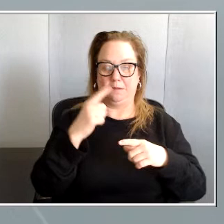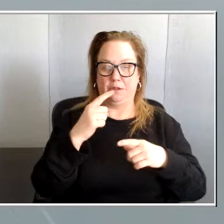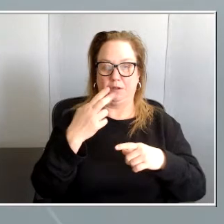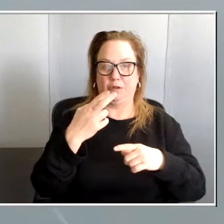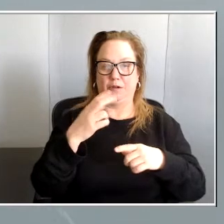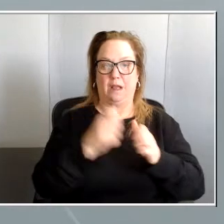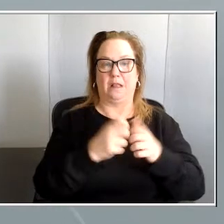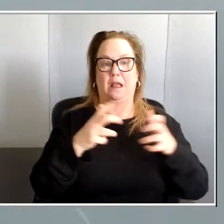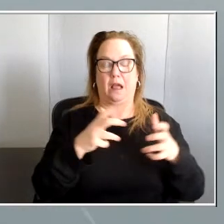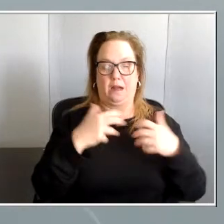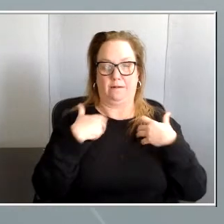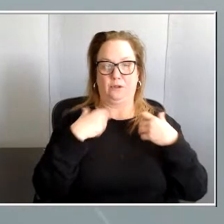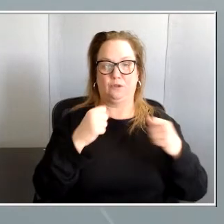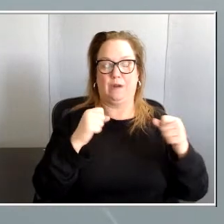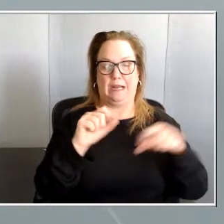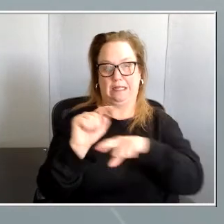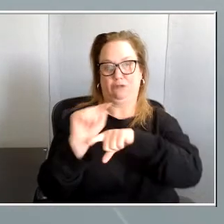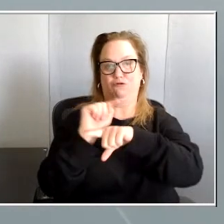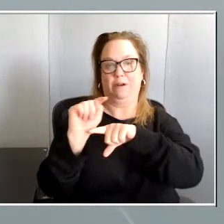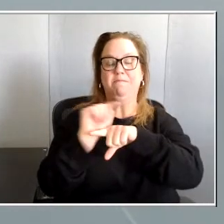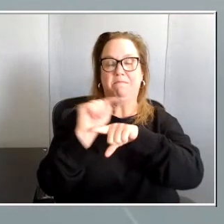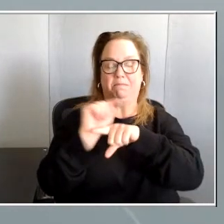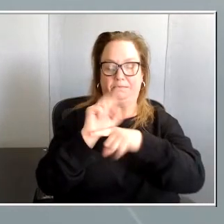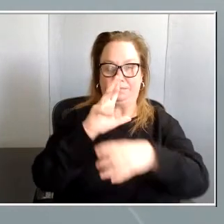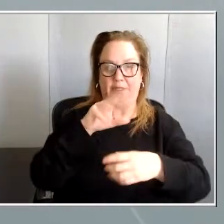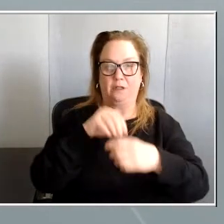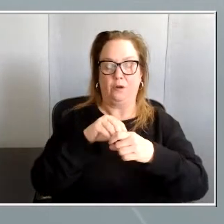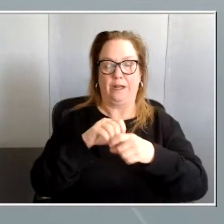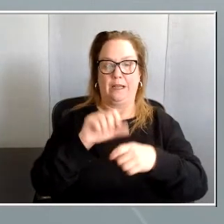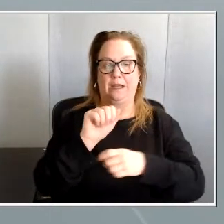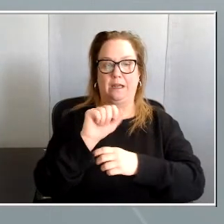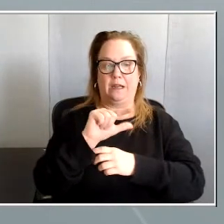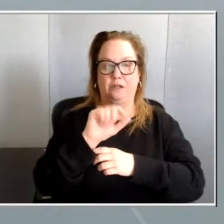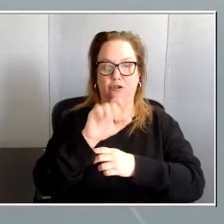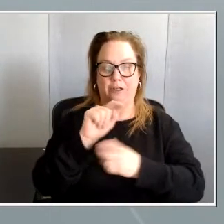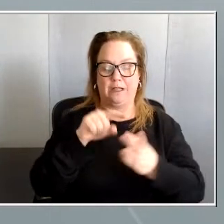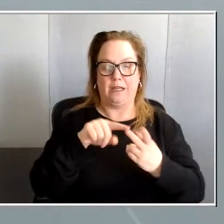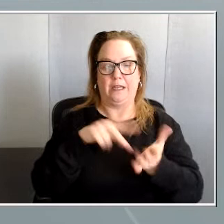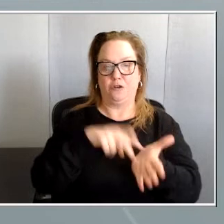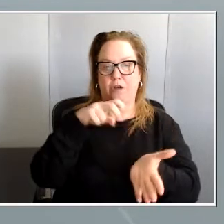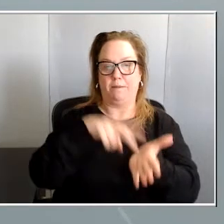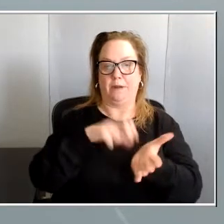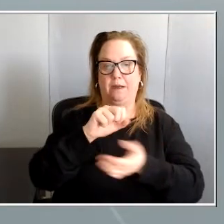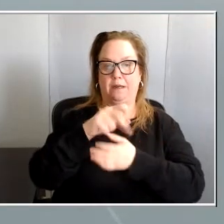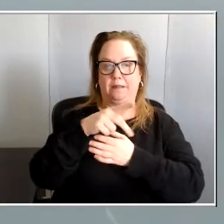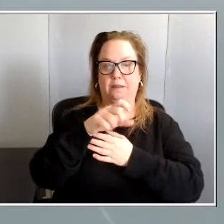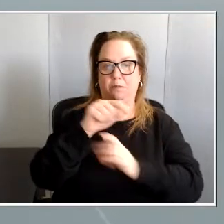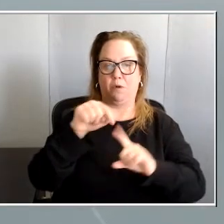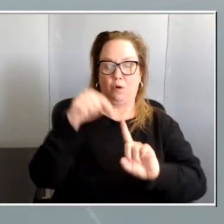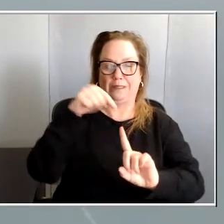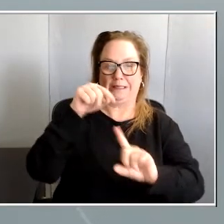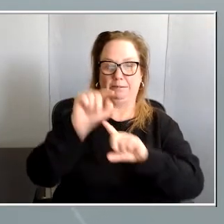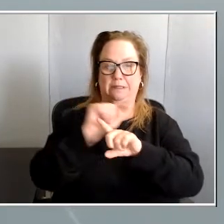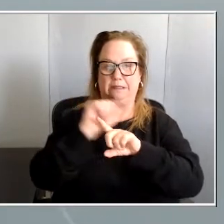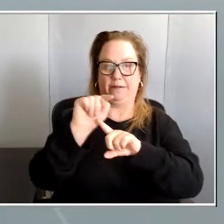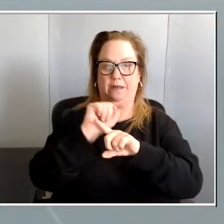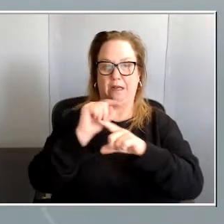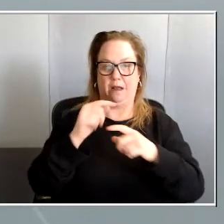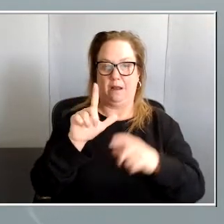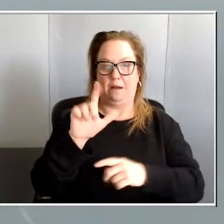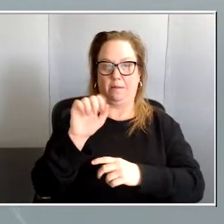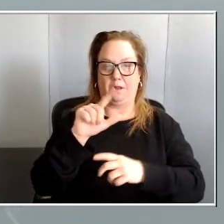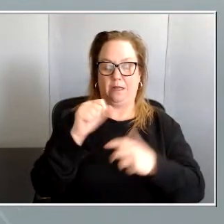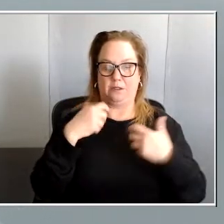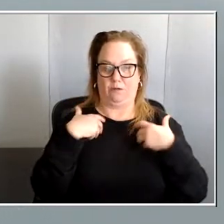strength training, including agility, jumping, and sport specific training, just to help their legs recover